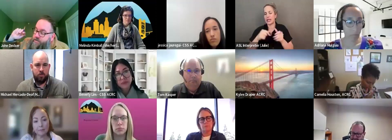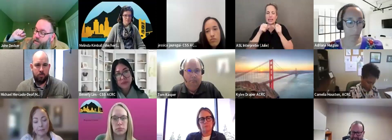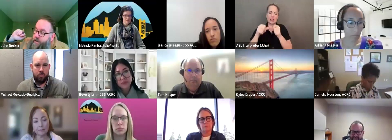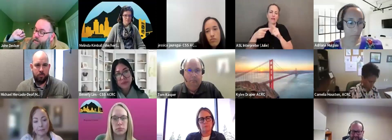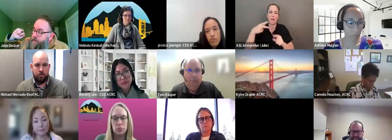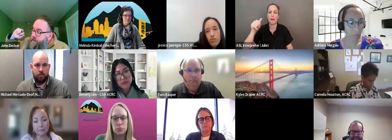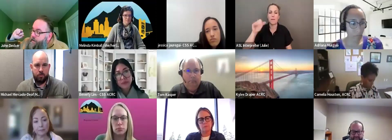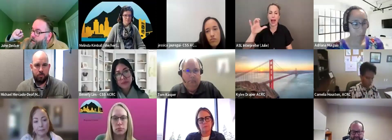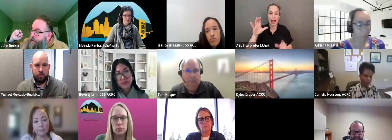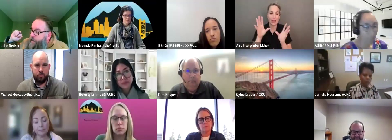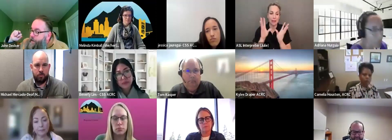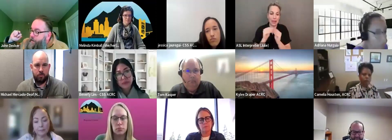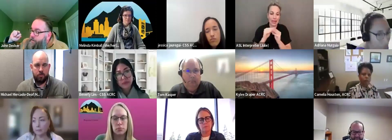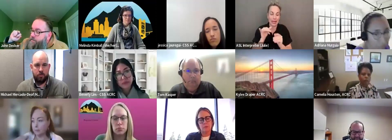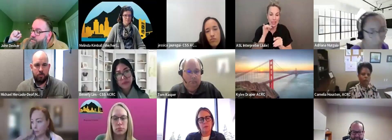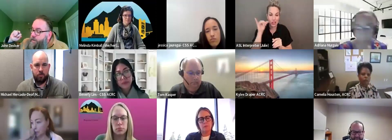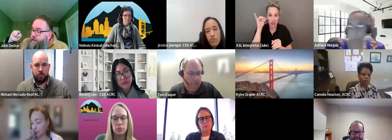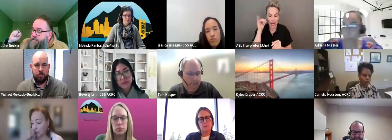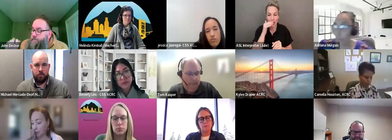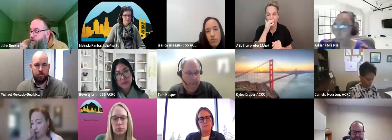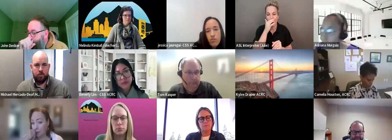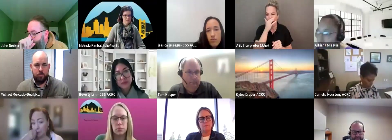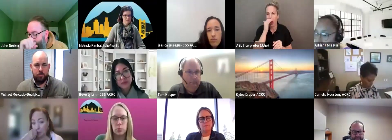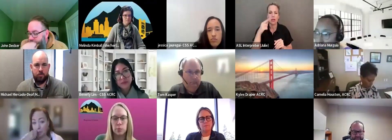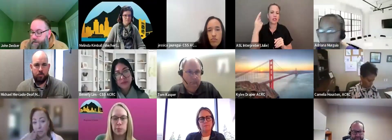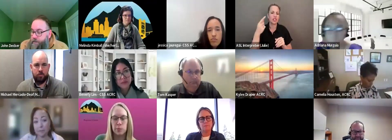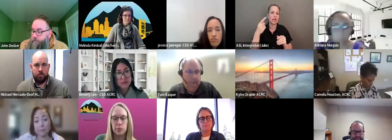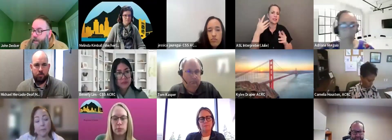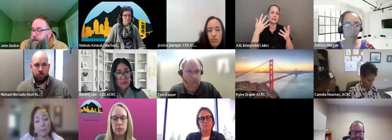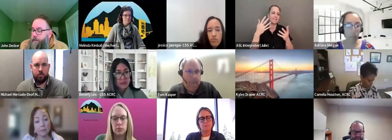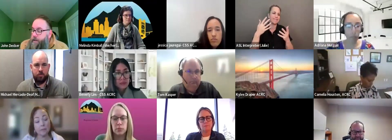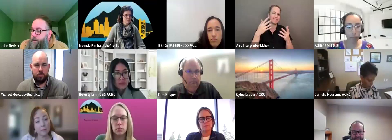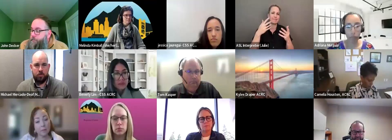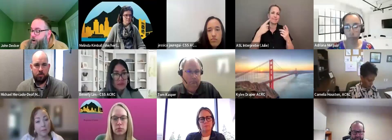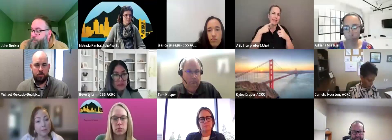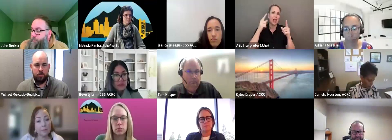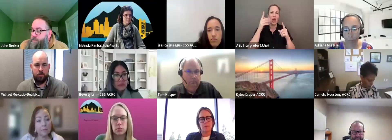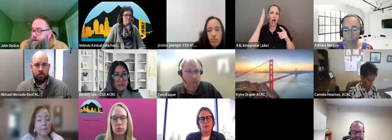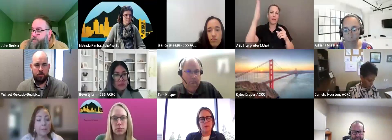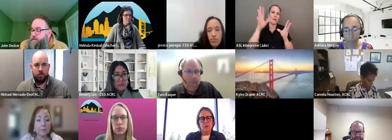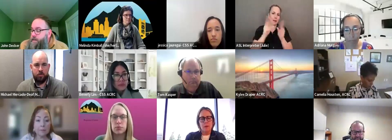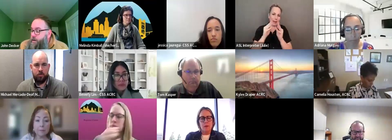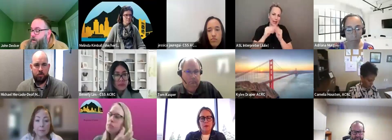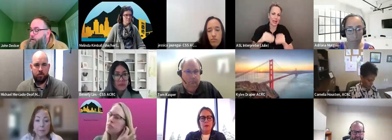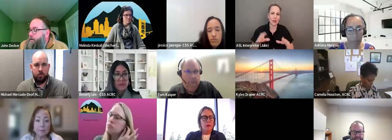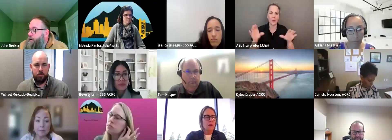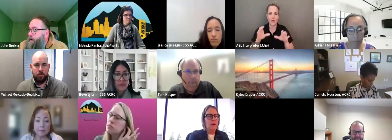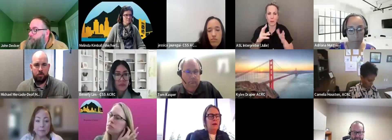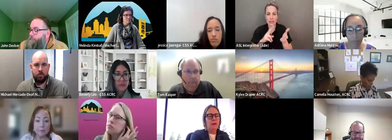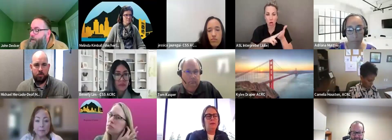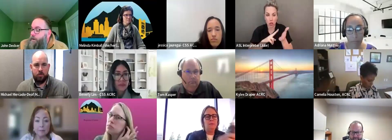meeting yesterday, and just plugging some of our upcoming meetings like that we have, like our performance contract and